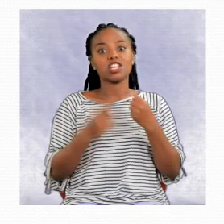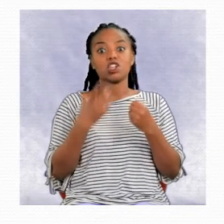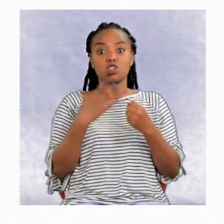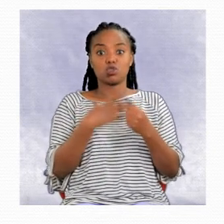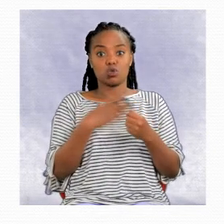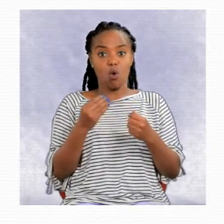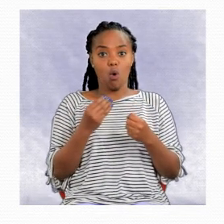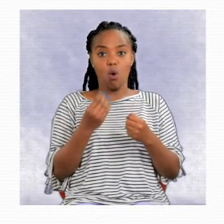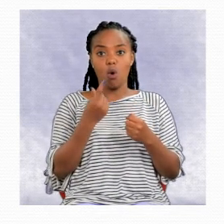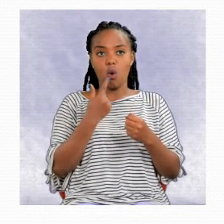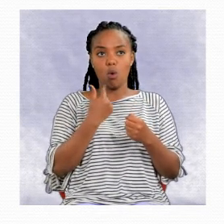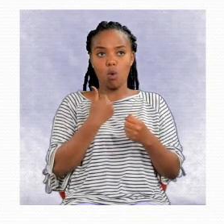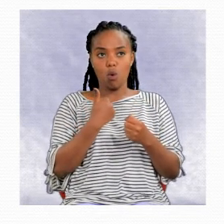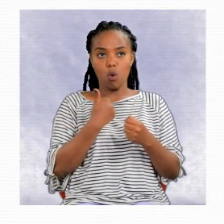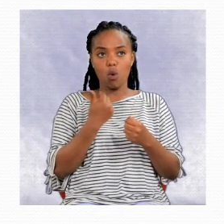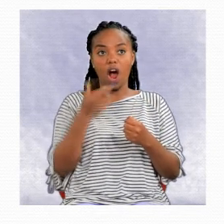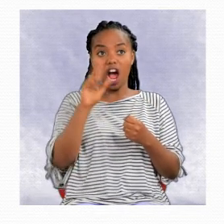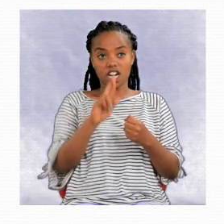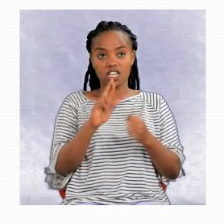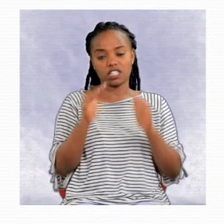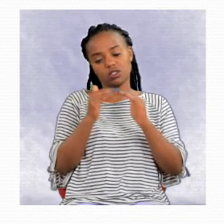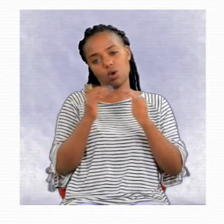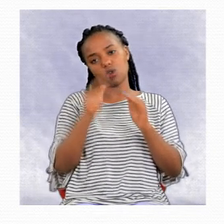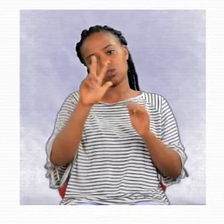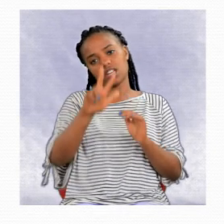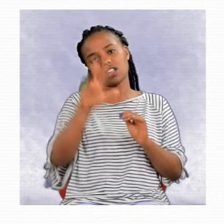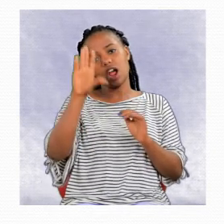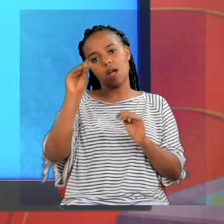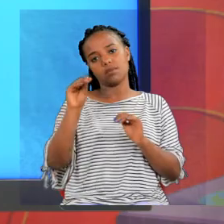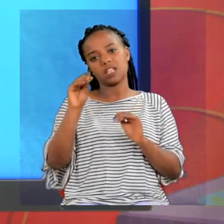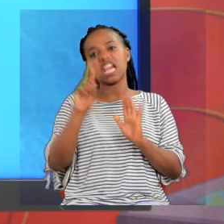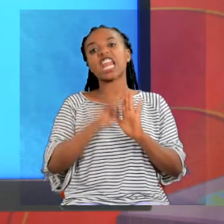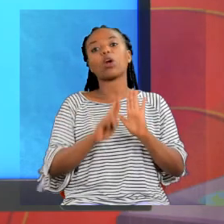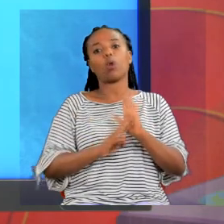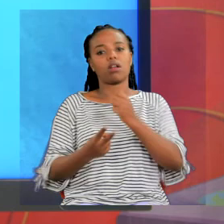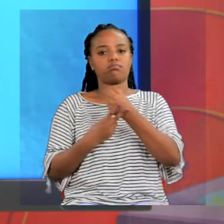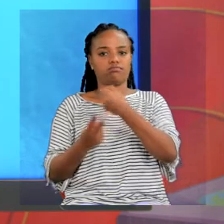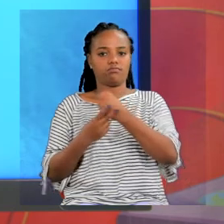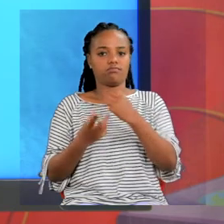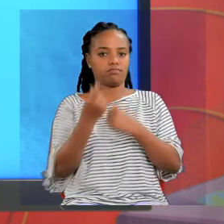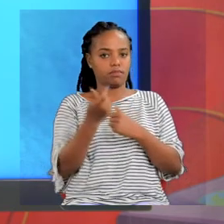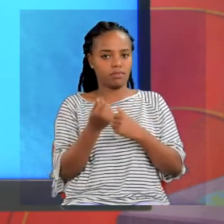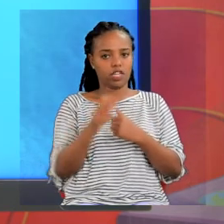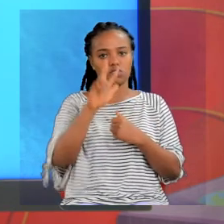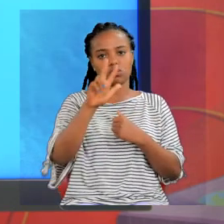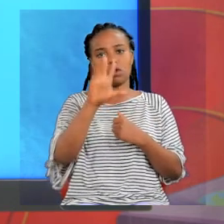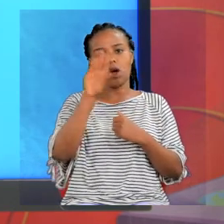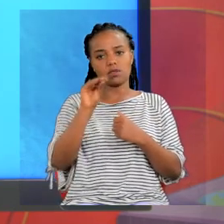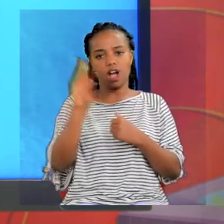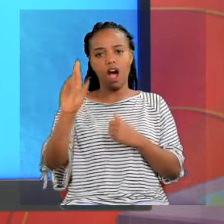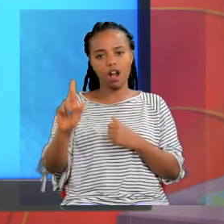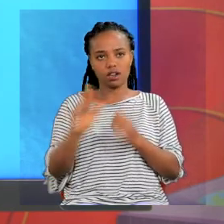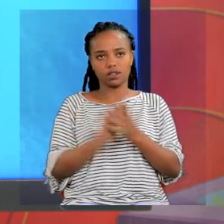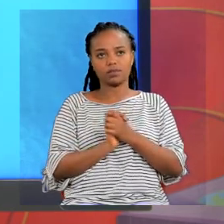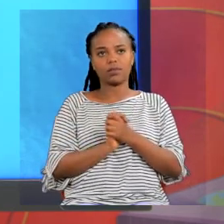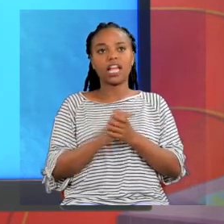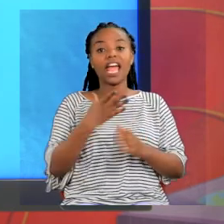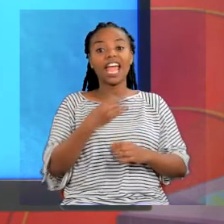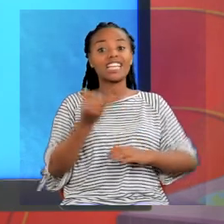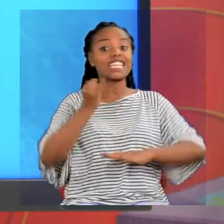have R to be 350, but it is a regular deposit. And the interest